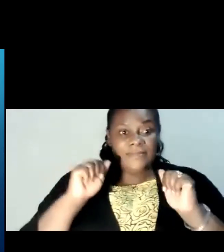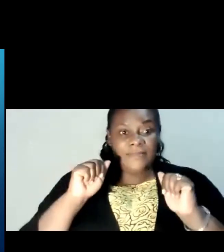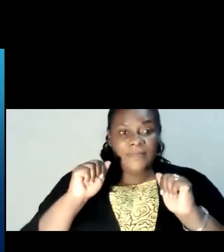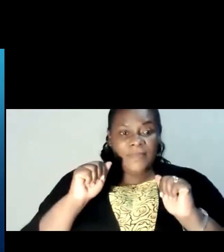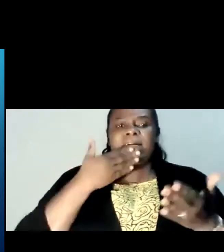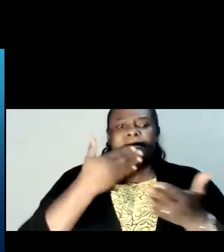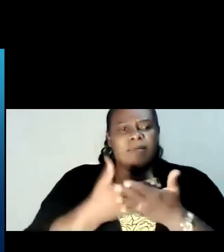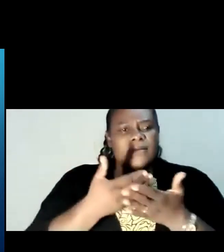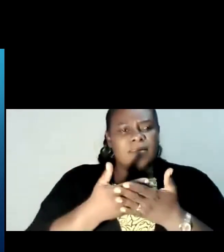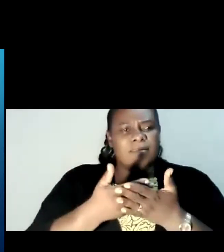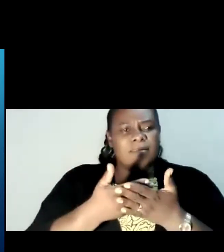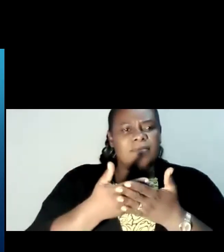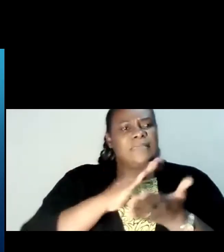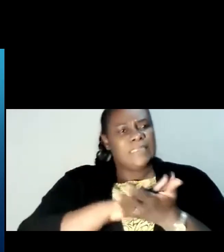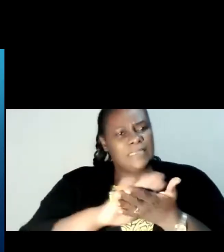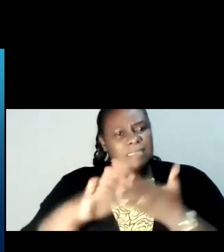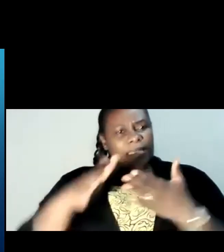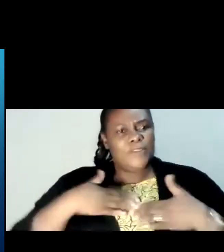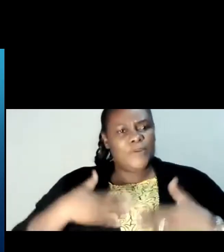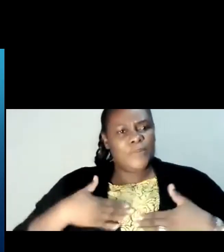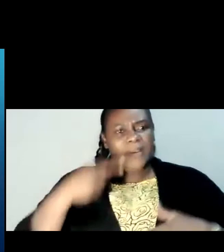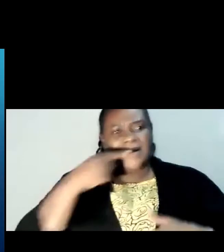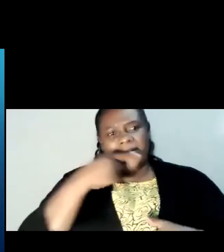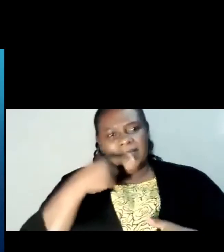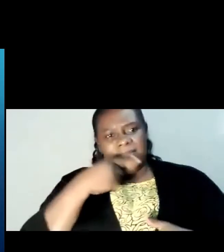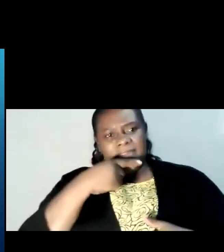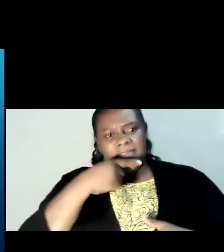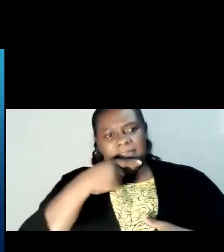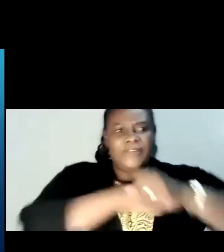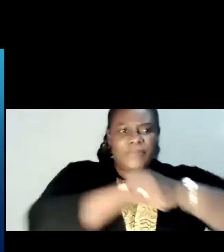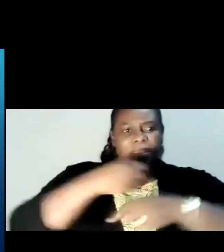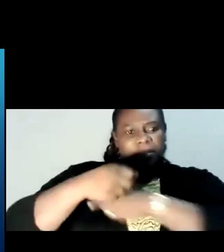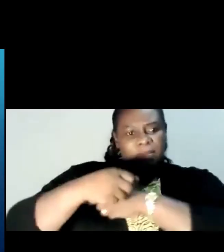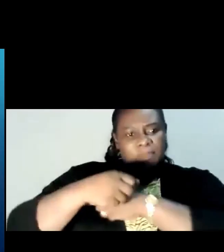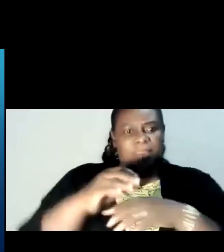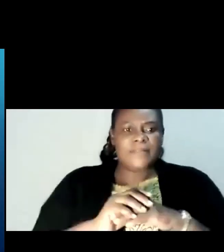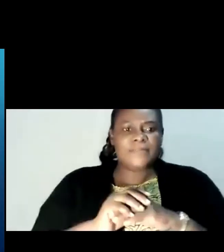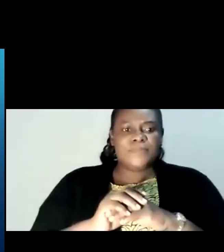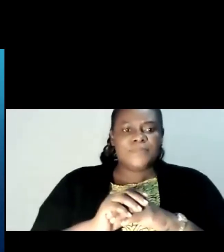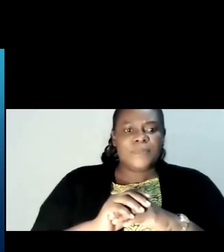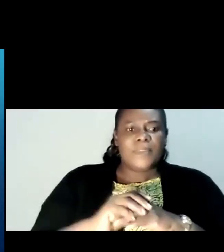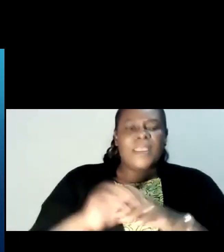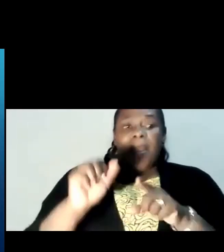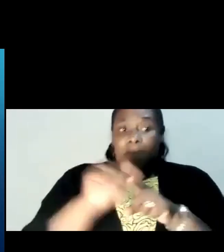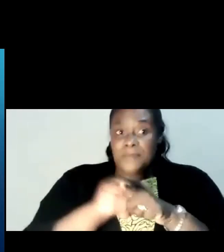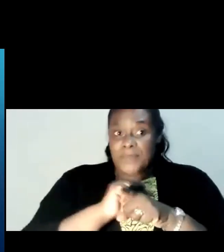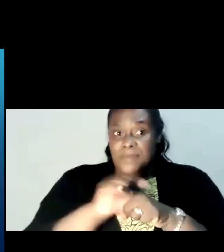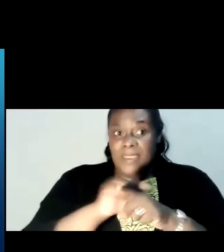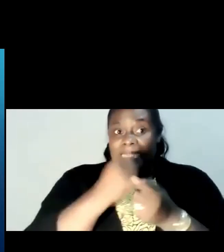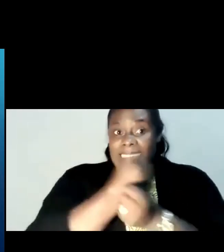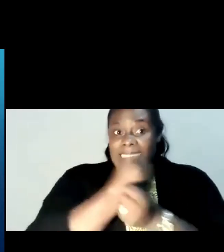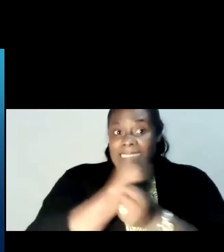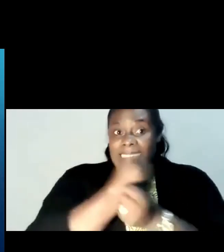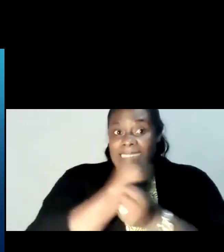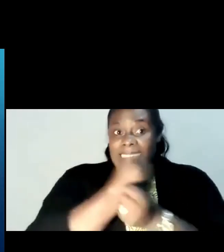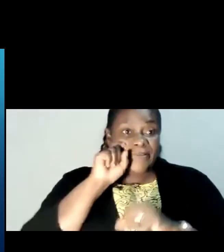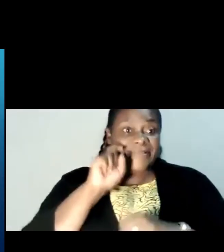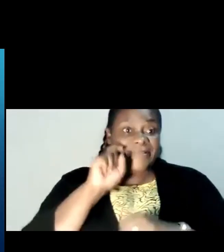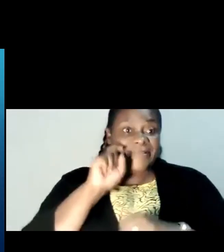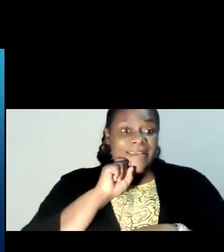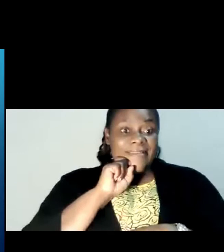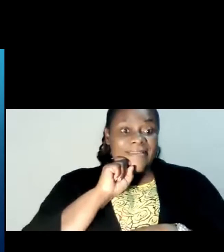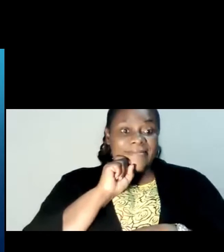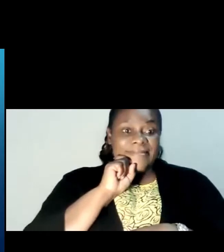sex. Get regular health checkups at our doctor at least once a year. Avoid things like